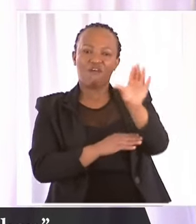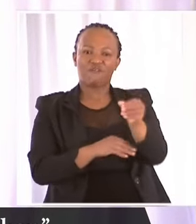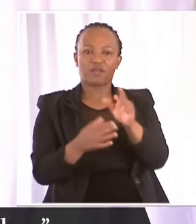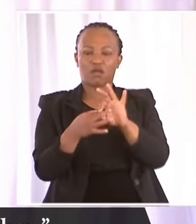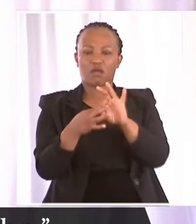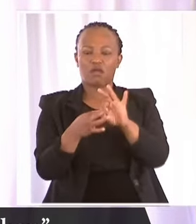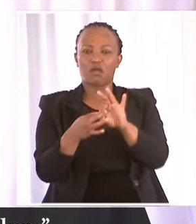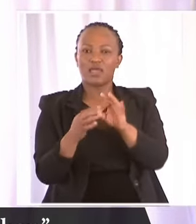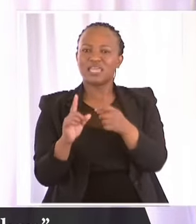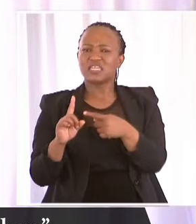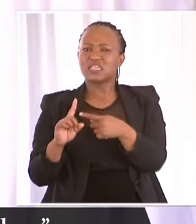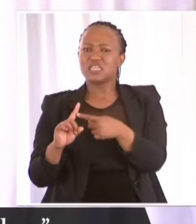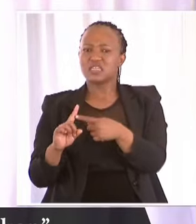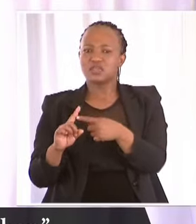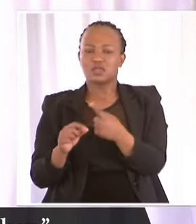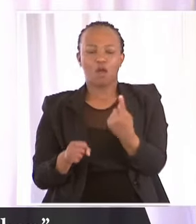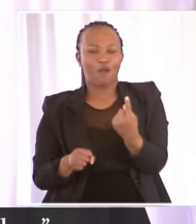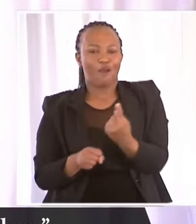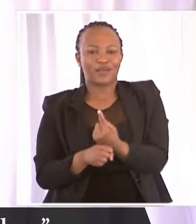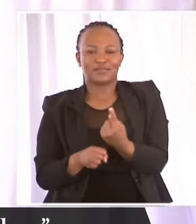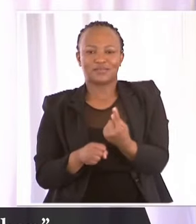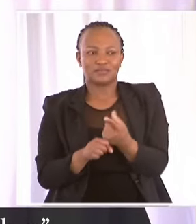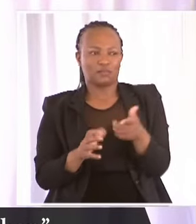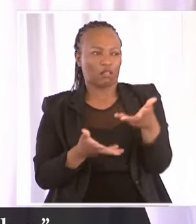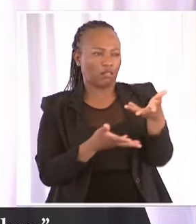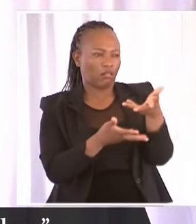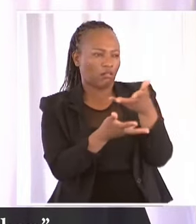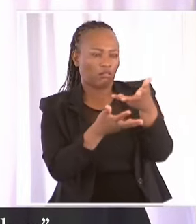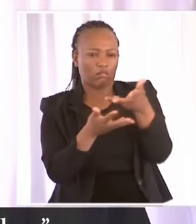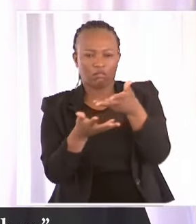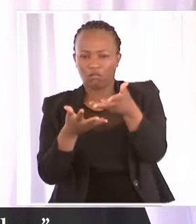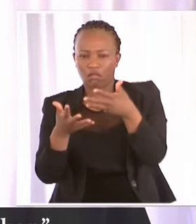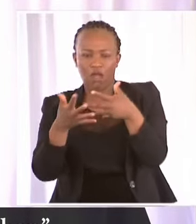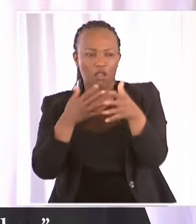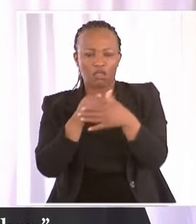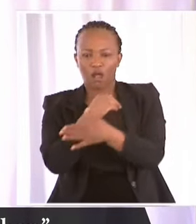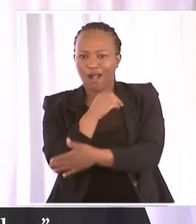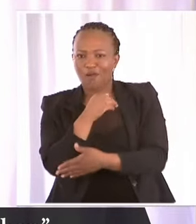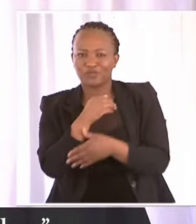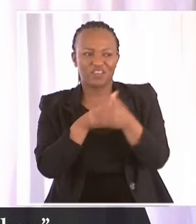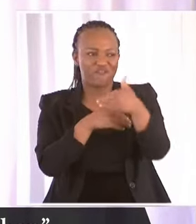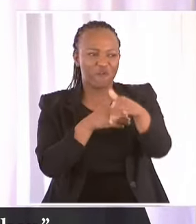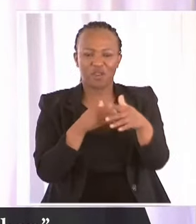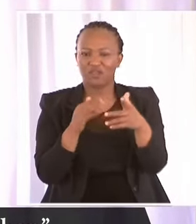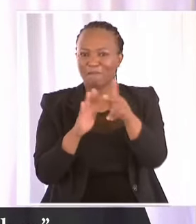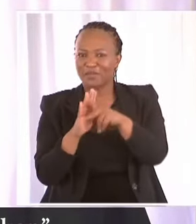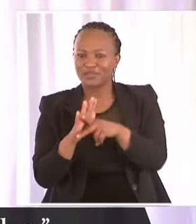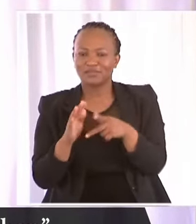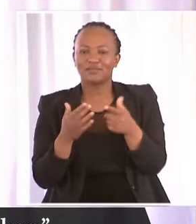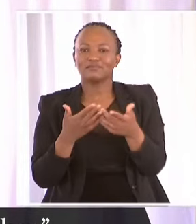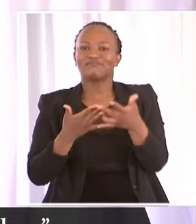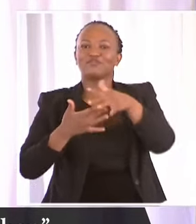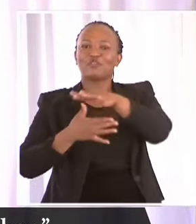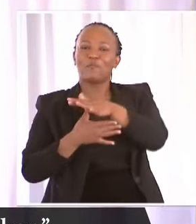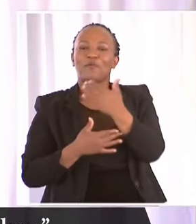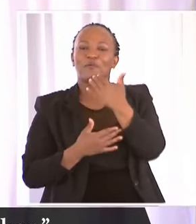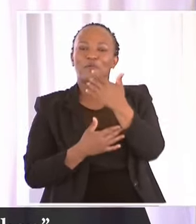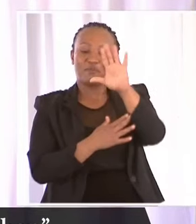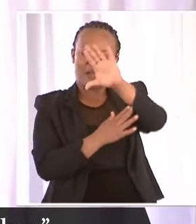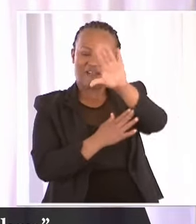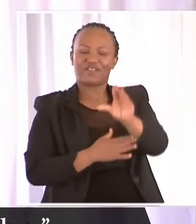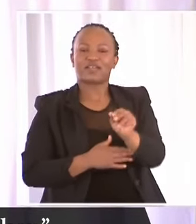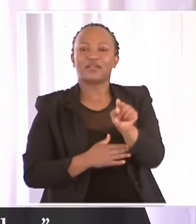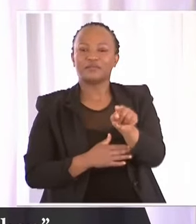putting Africa at the center of the country's foreign policy. Our